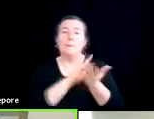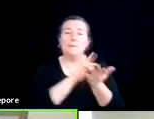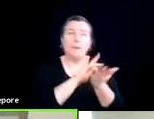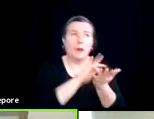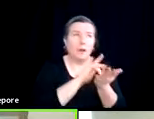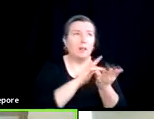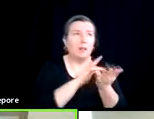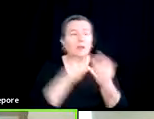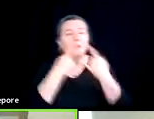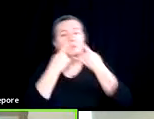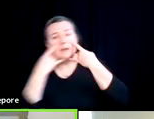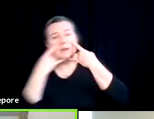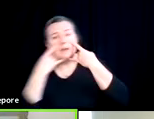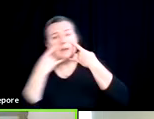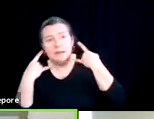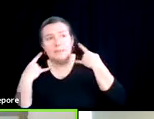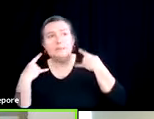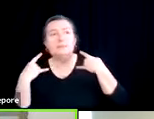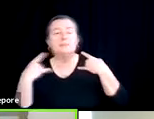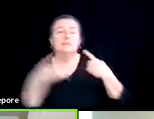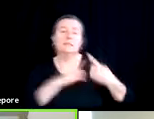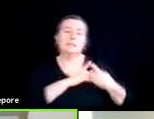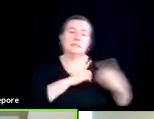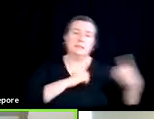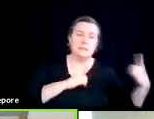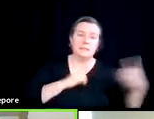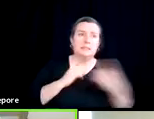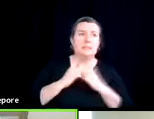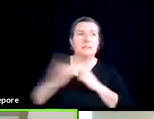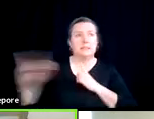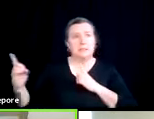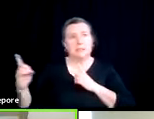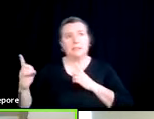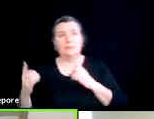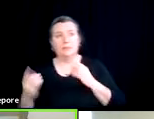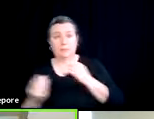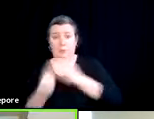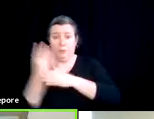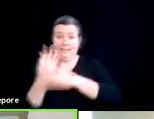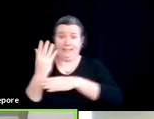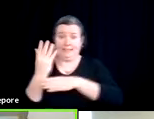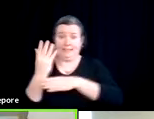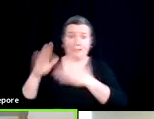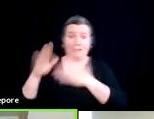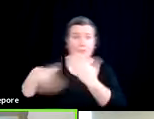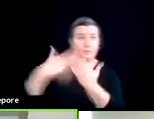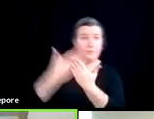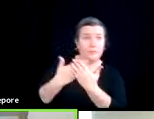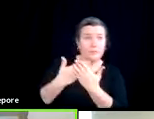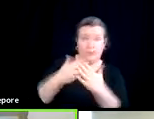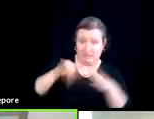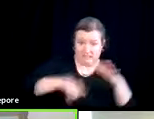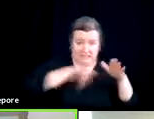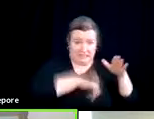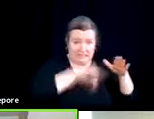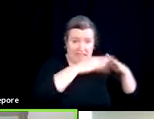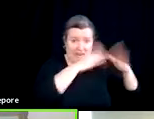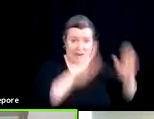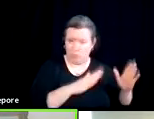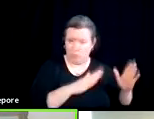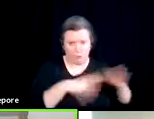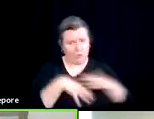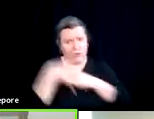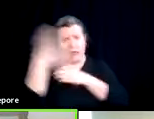distancing. And as you mentioned, Governor, the spring is coming when people are going to be flocking outdoors. I do want to add one other thing.